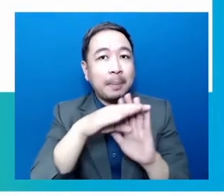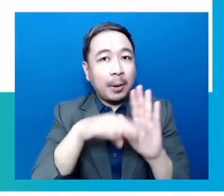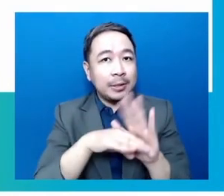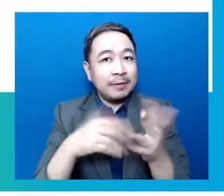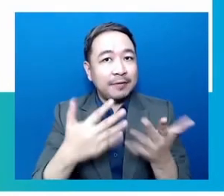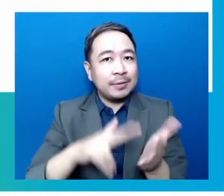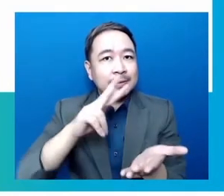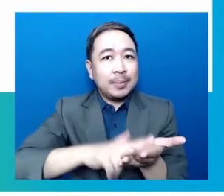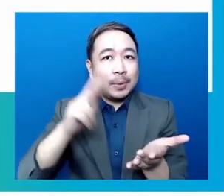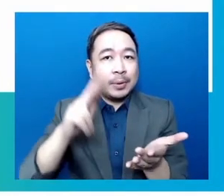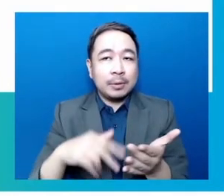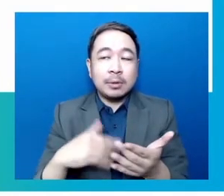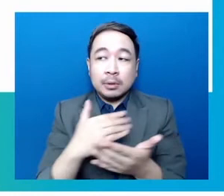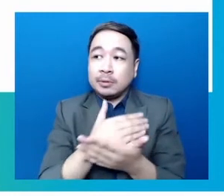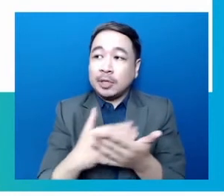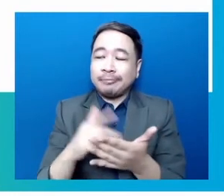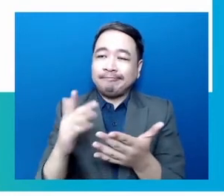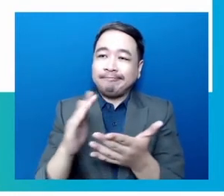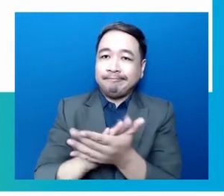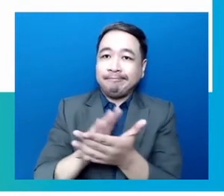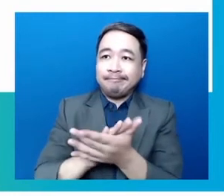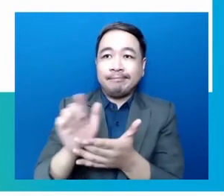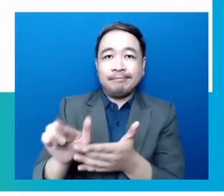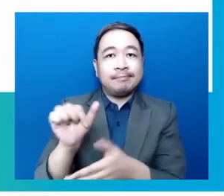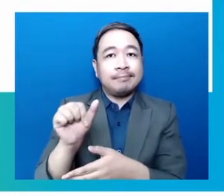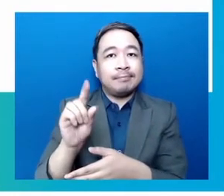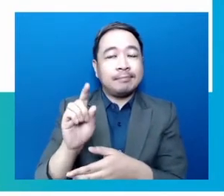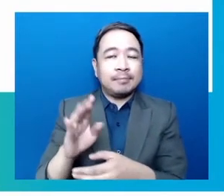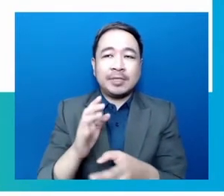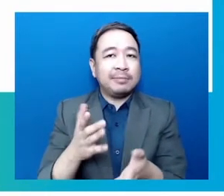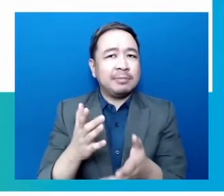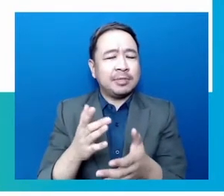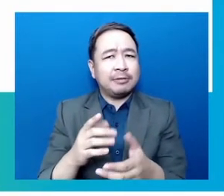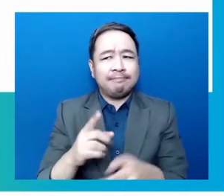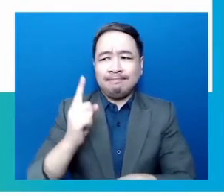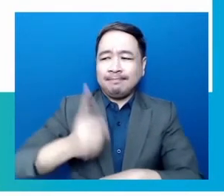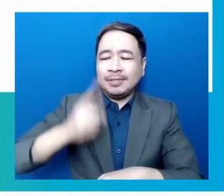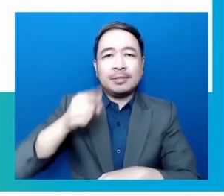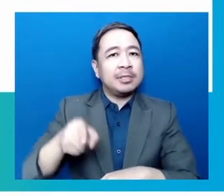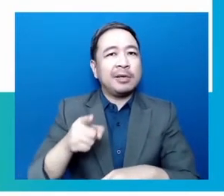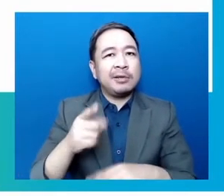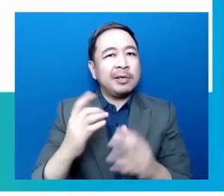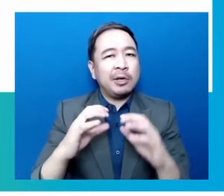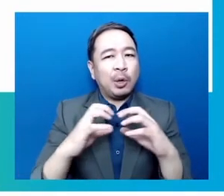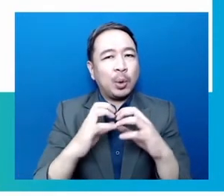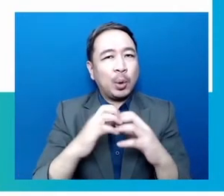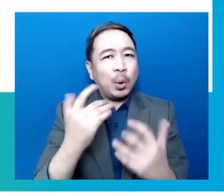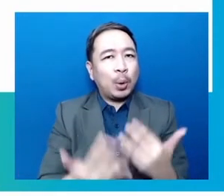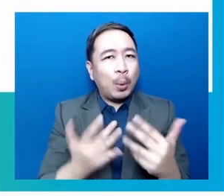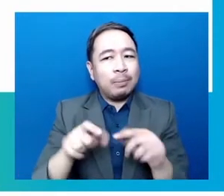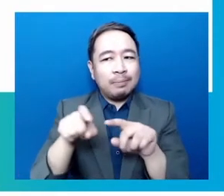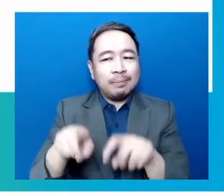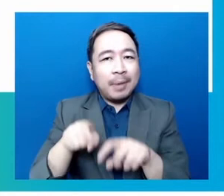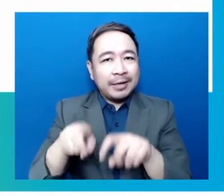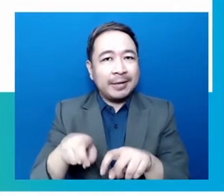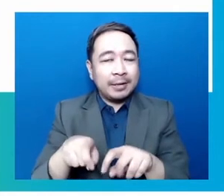for heeding the strong call for a stricter prohibition on coal mining. Others criticized the bank for its double talk.